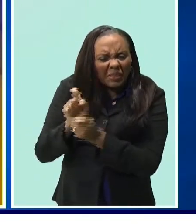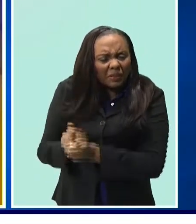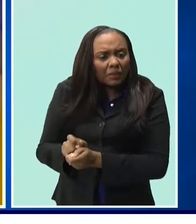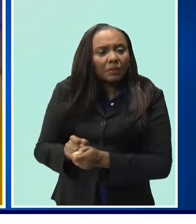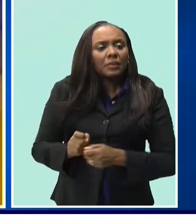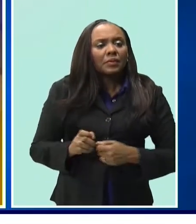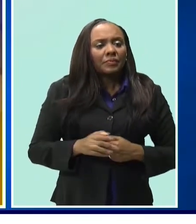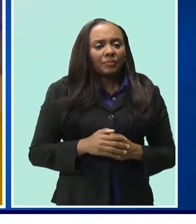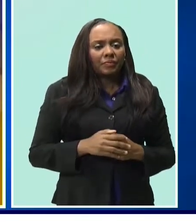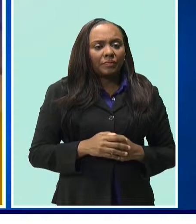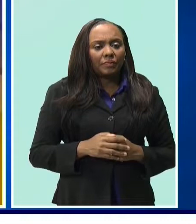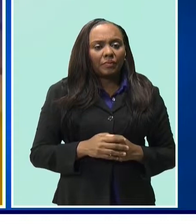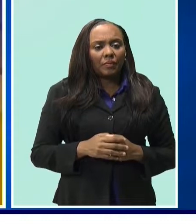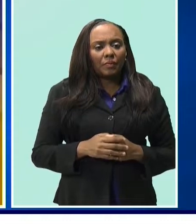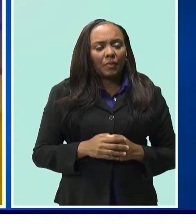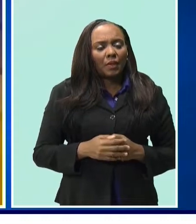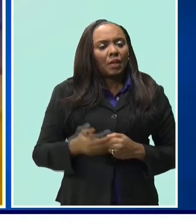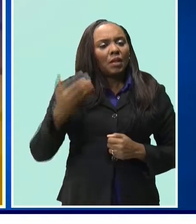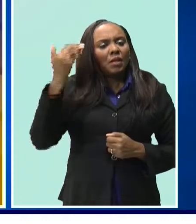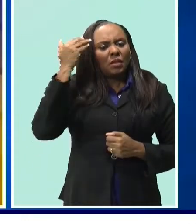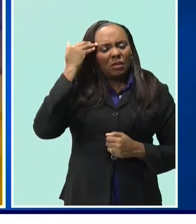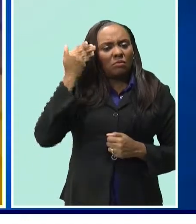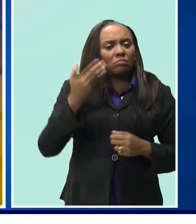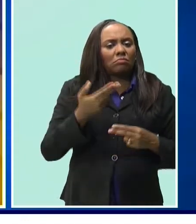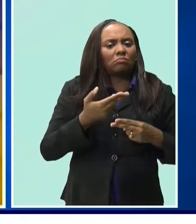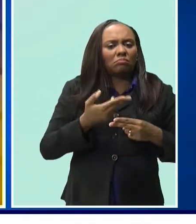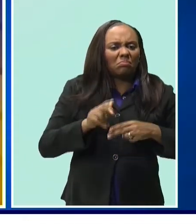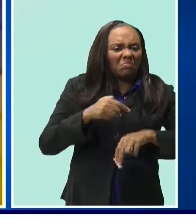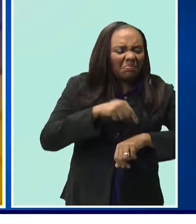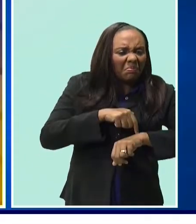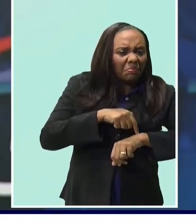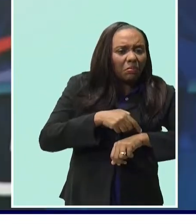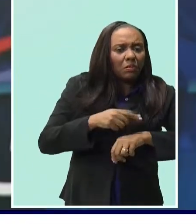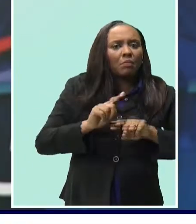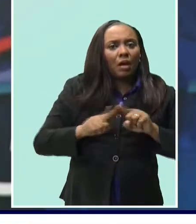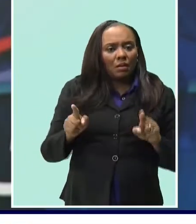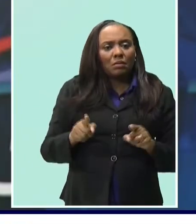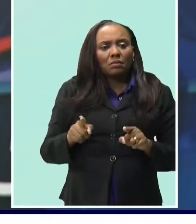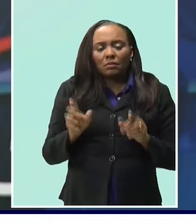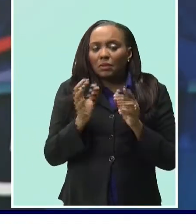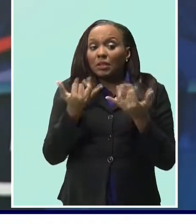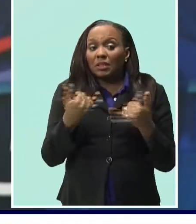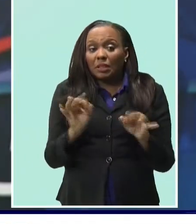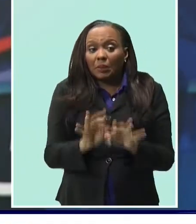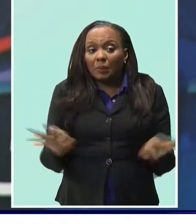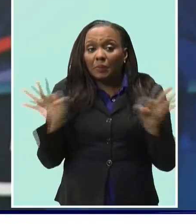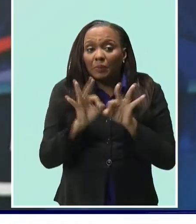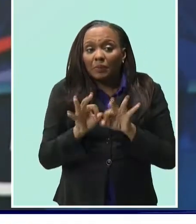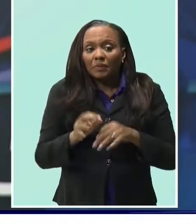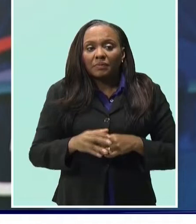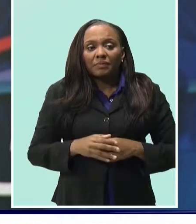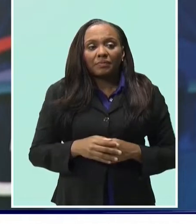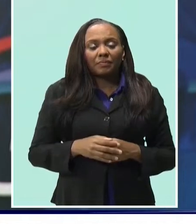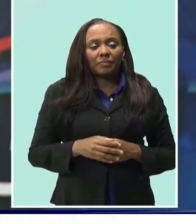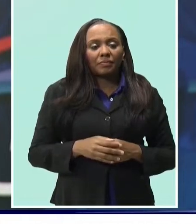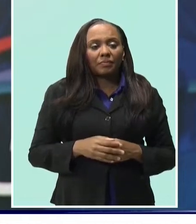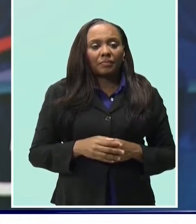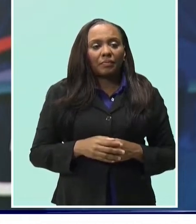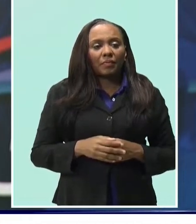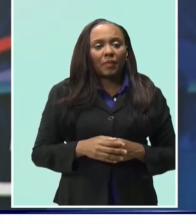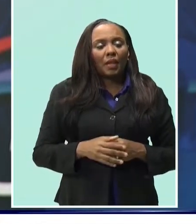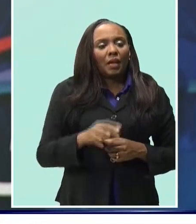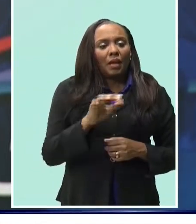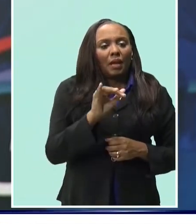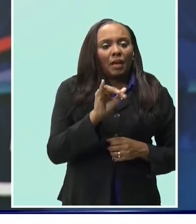Now, yes, we see this as a temporary shock, and it's important to emphasize that. The IDB has labeled the crisis the worst